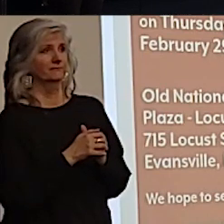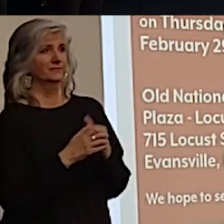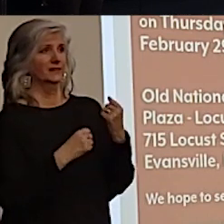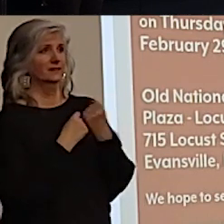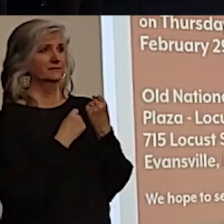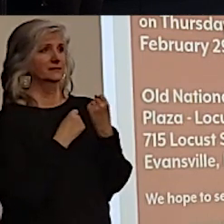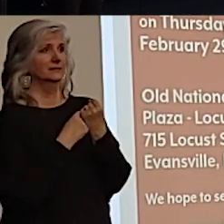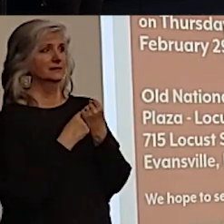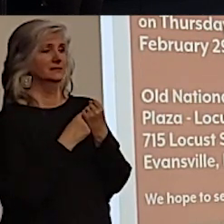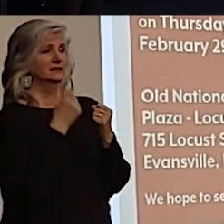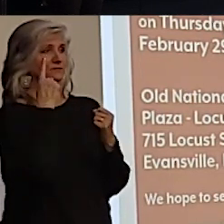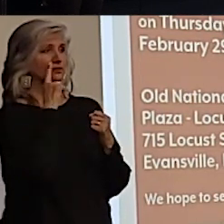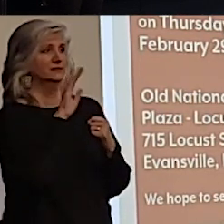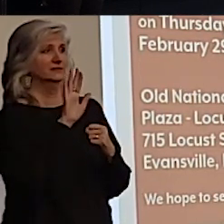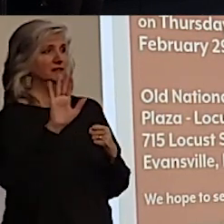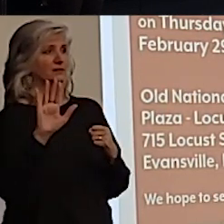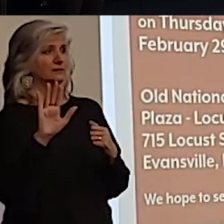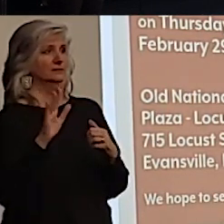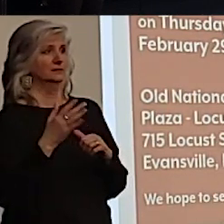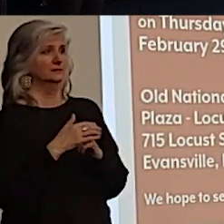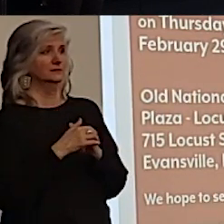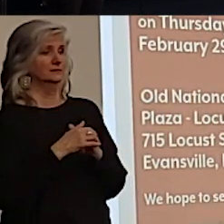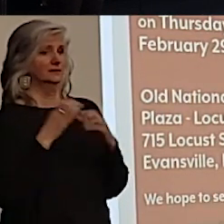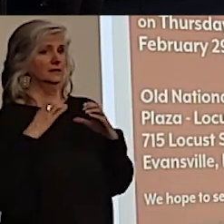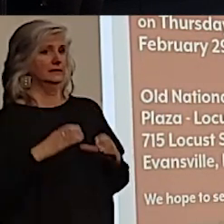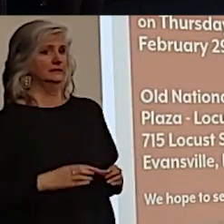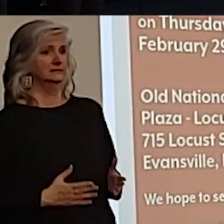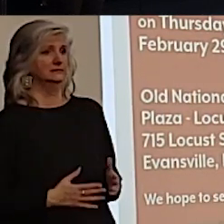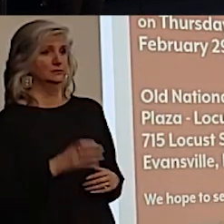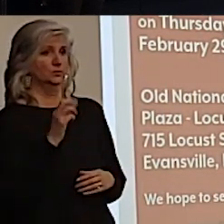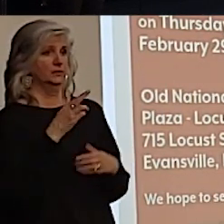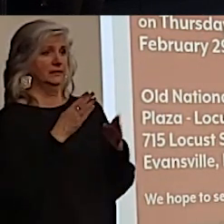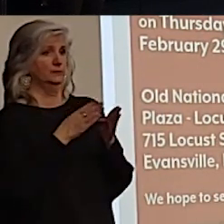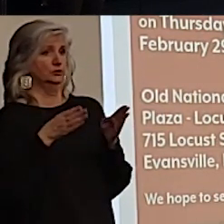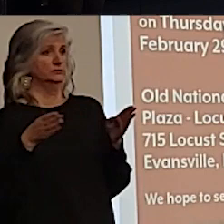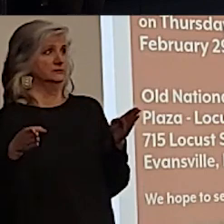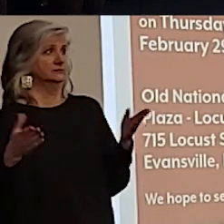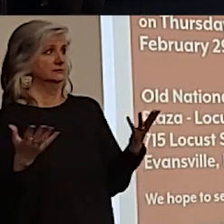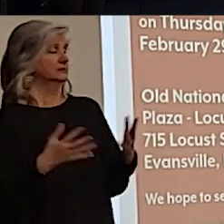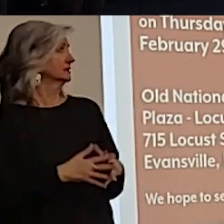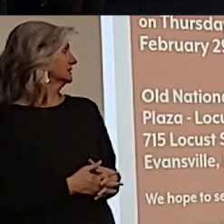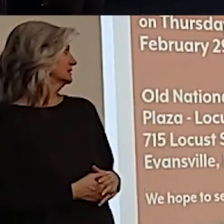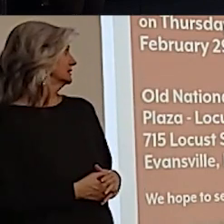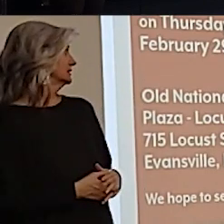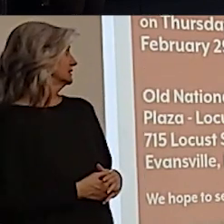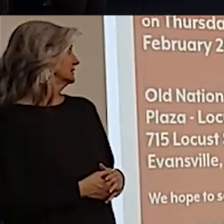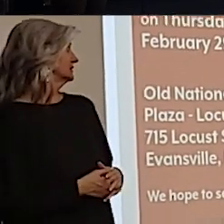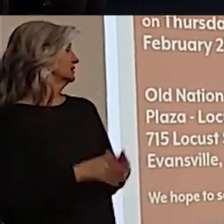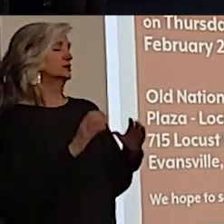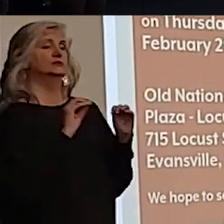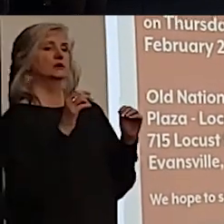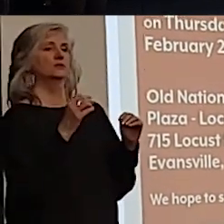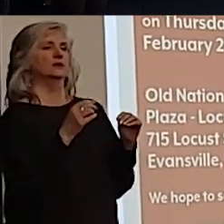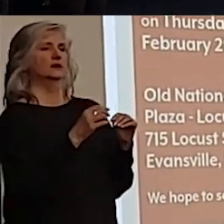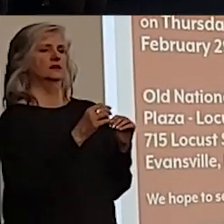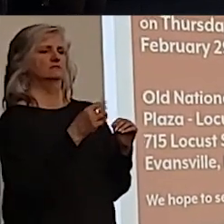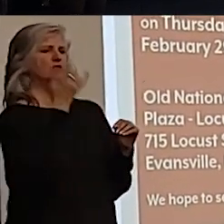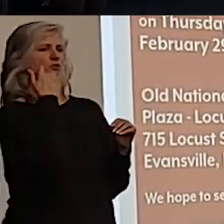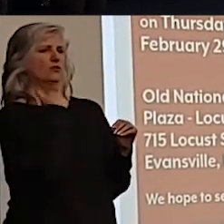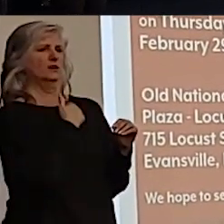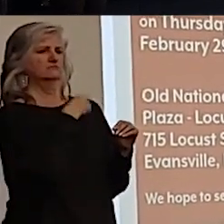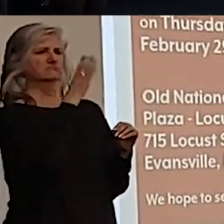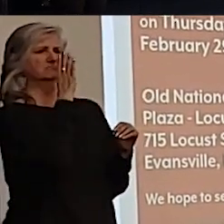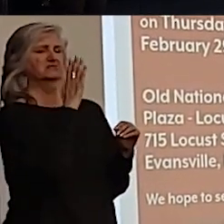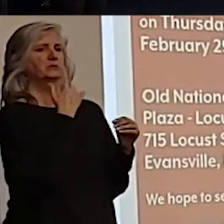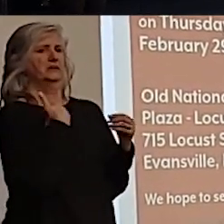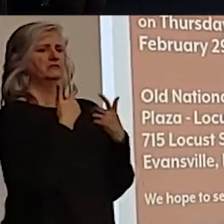advocating for their clients or neighbors? I mean, nobody's called us directly. We have a